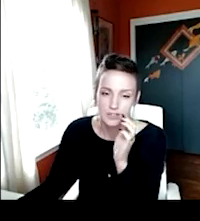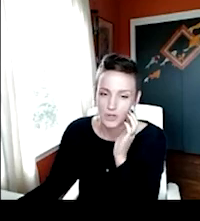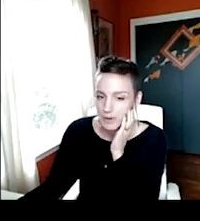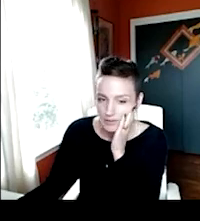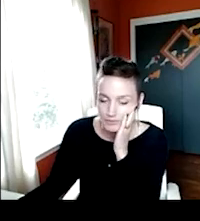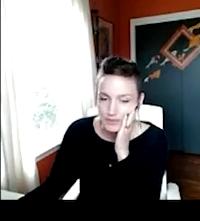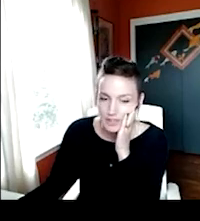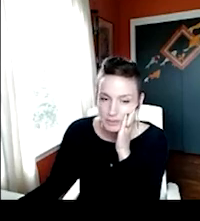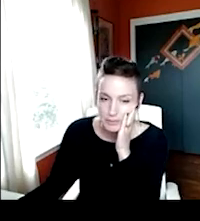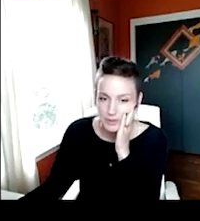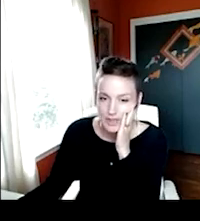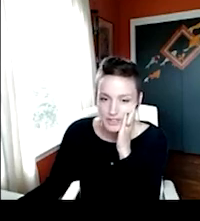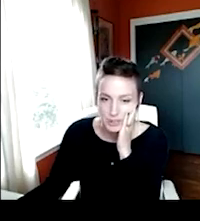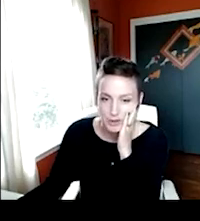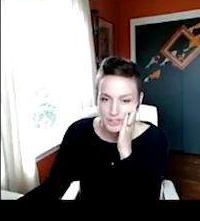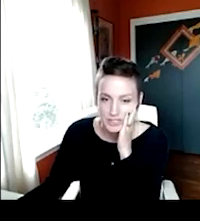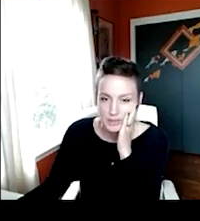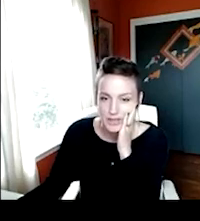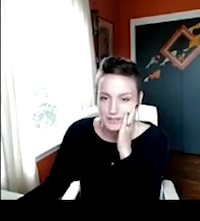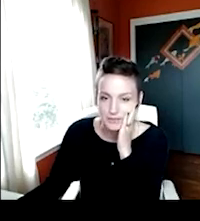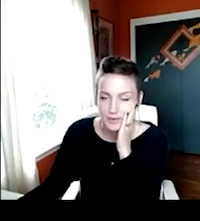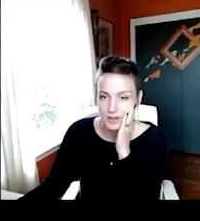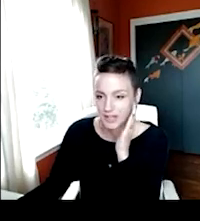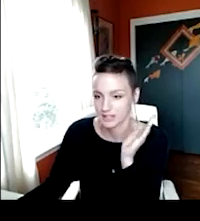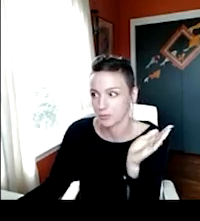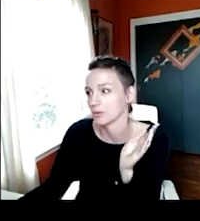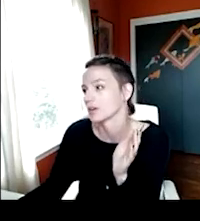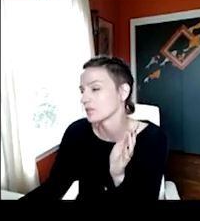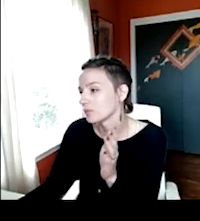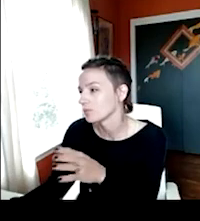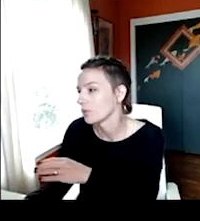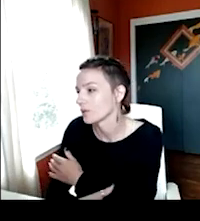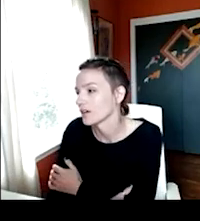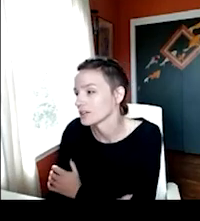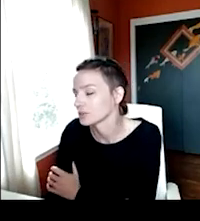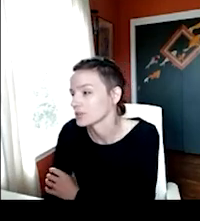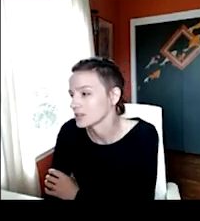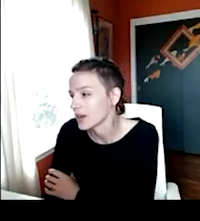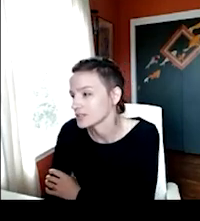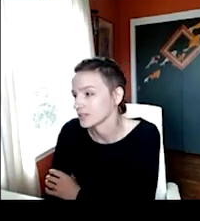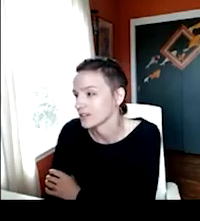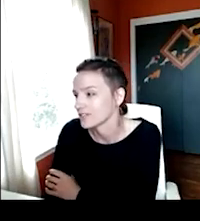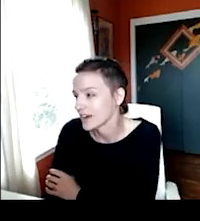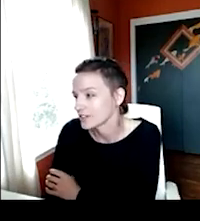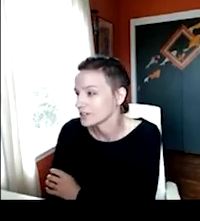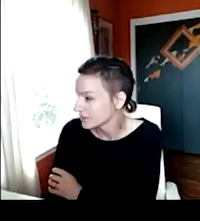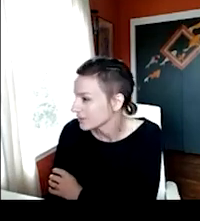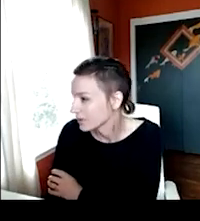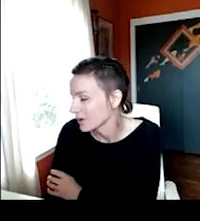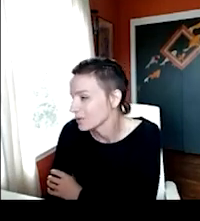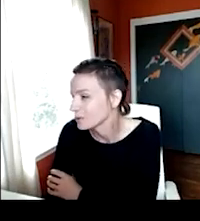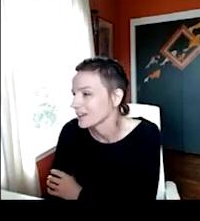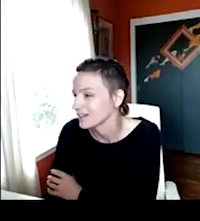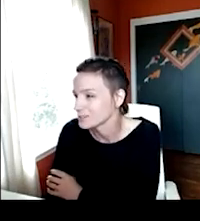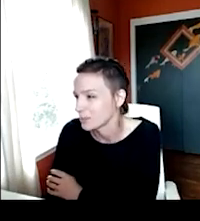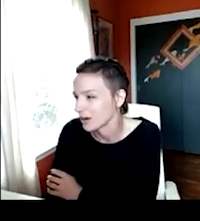this is a note about getting people to actually participate. Like I said, we were working with high schoolers, so that was definitely a factor. And if you're